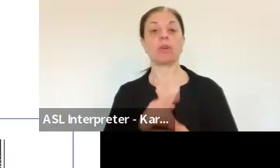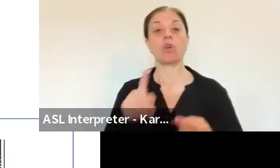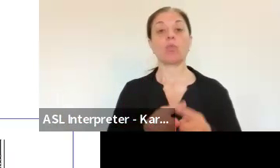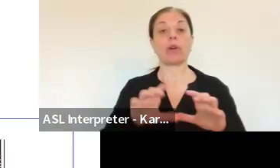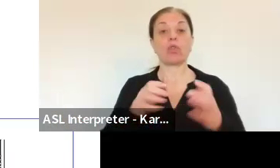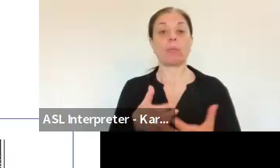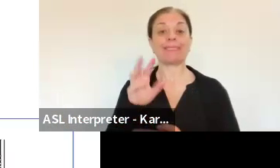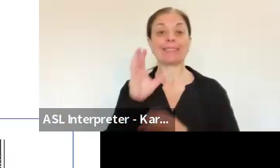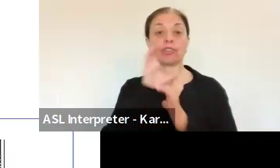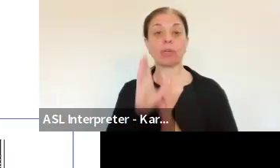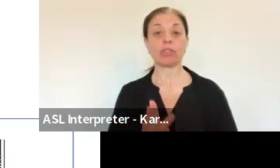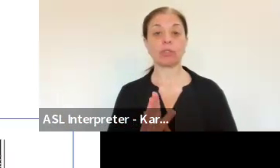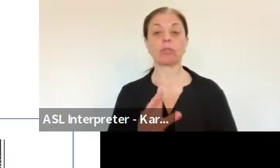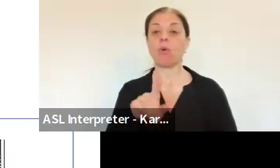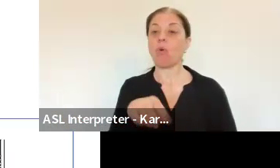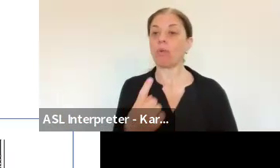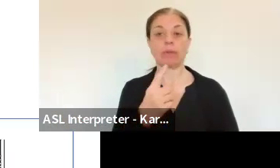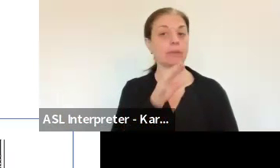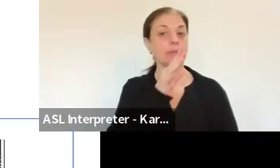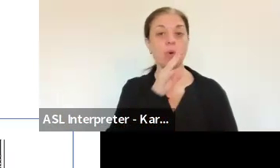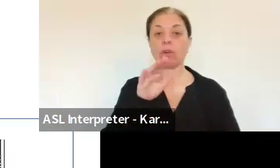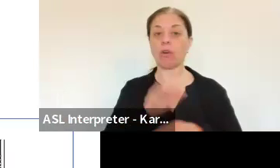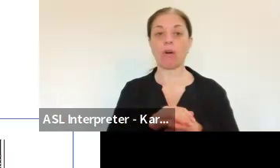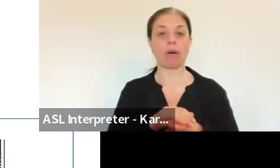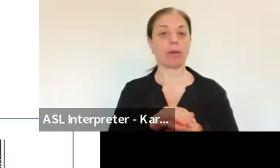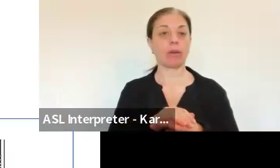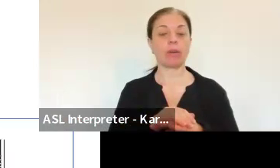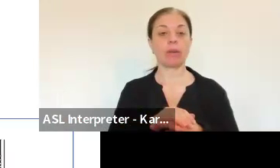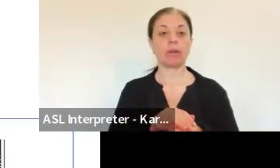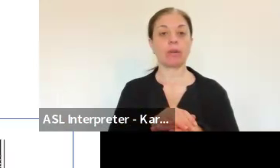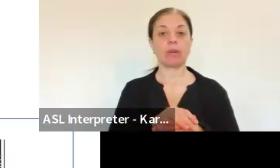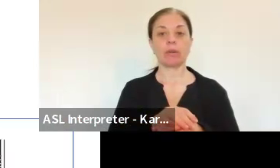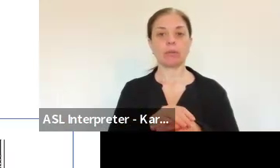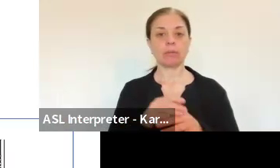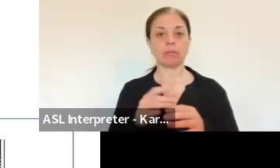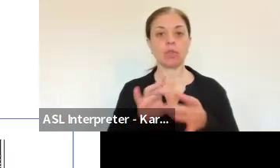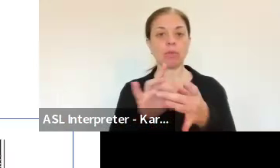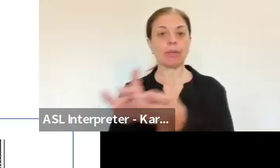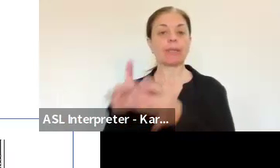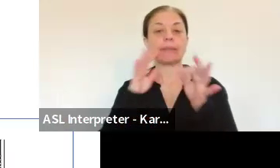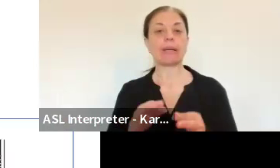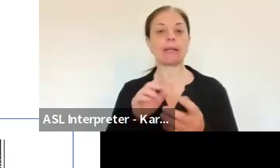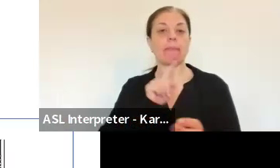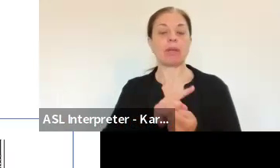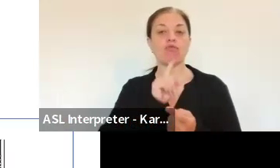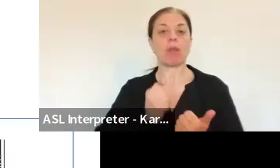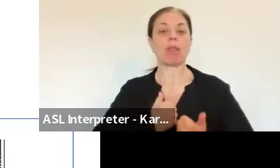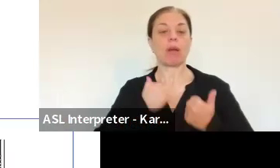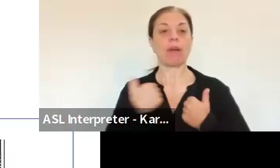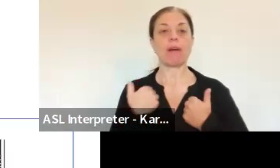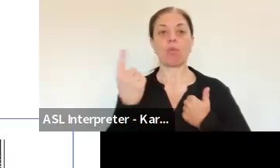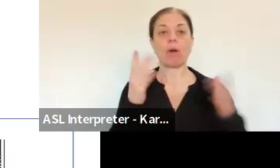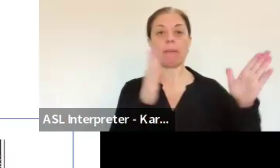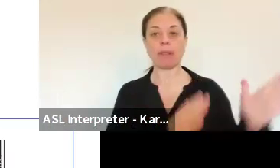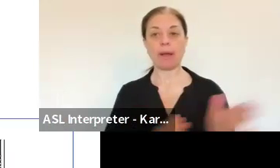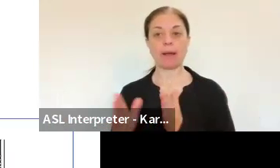of 6 strangers who have only ever spoken on a creepy did it thread decided to meet in real life, they have one plan in